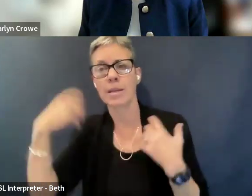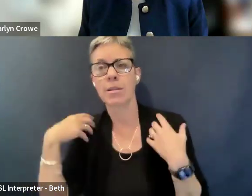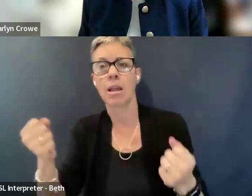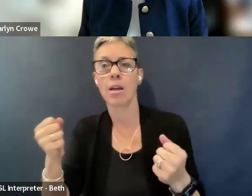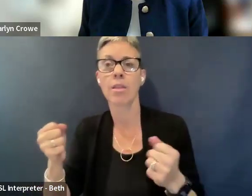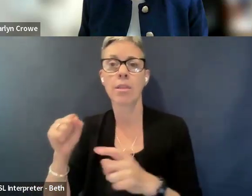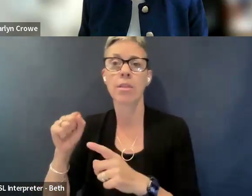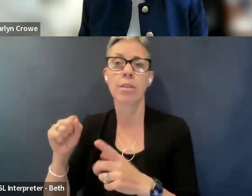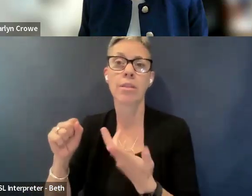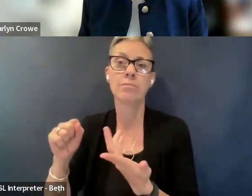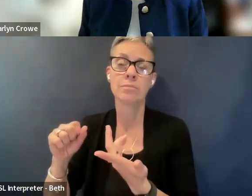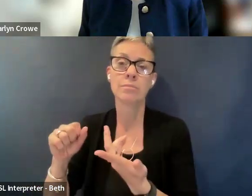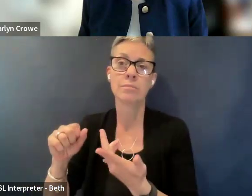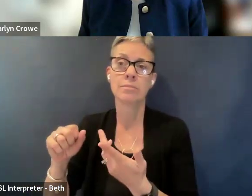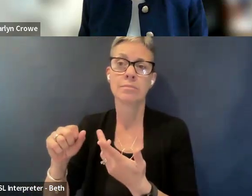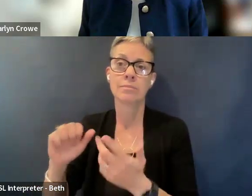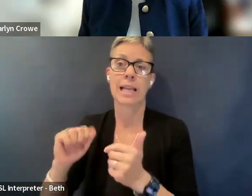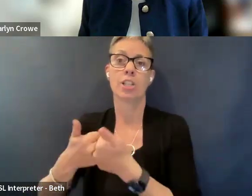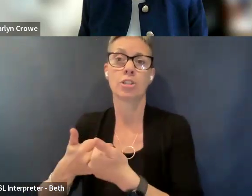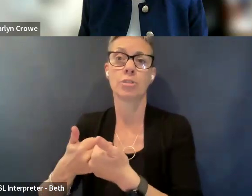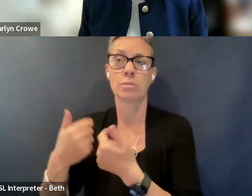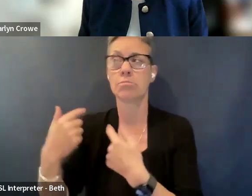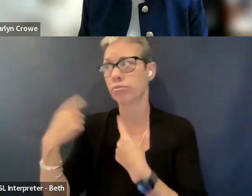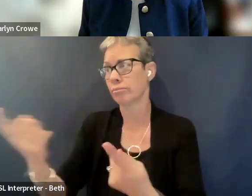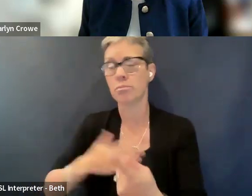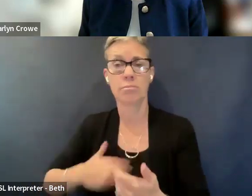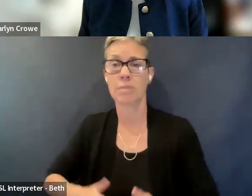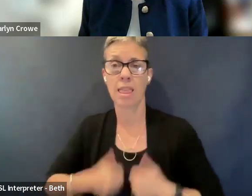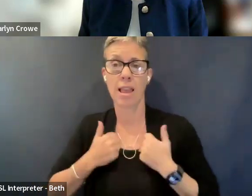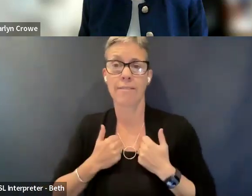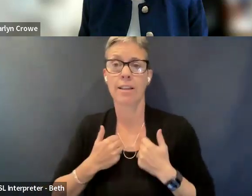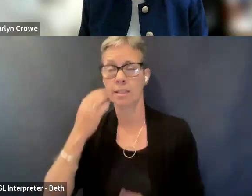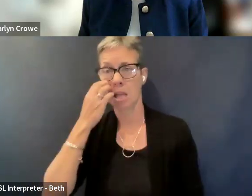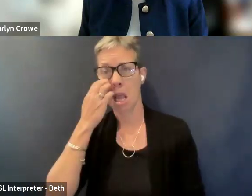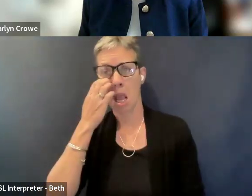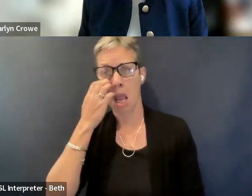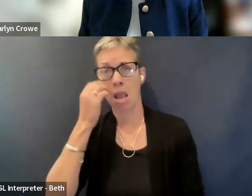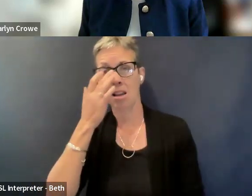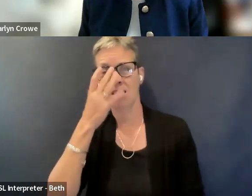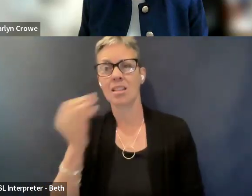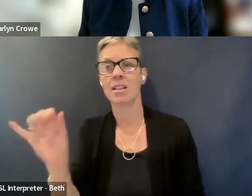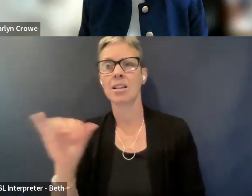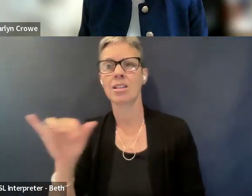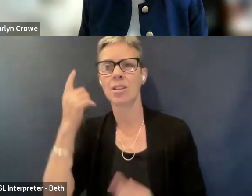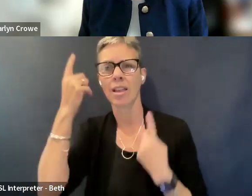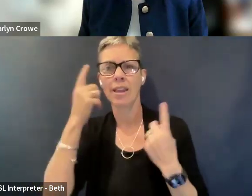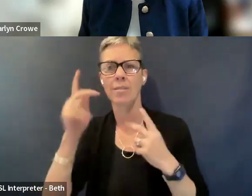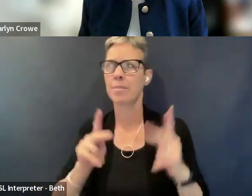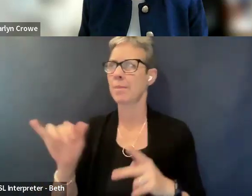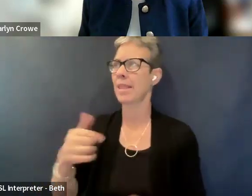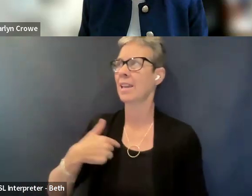conditions. I've dealt with my whole life. And I also think of people like me who may